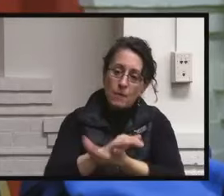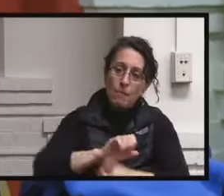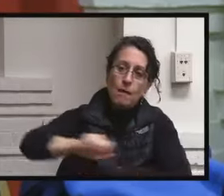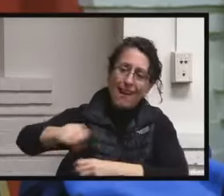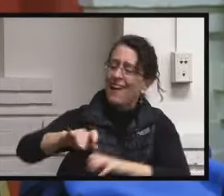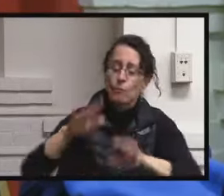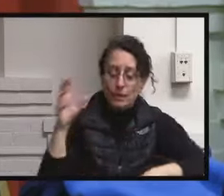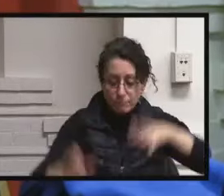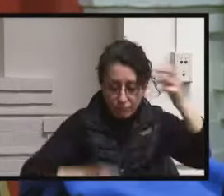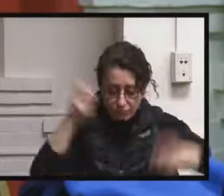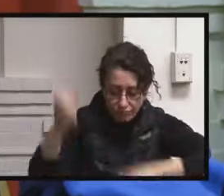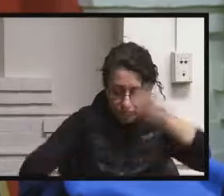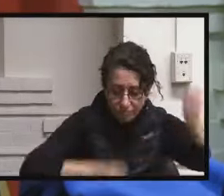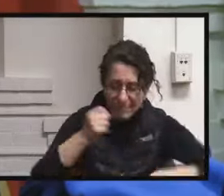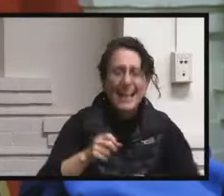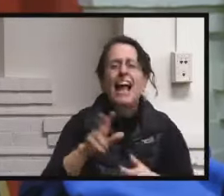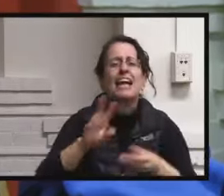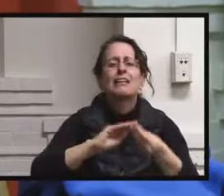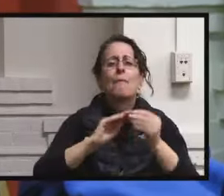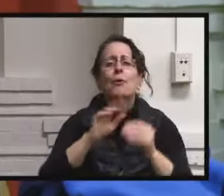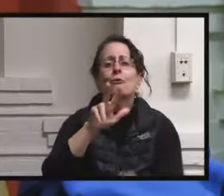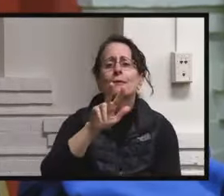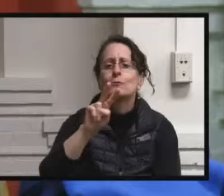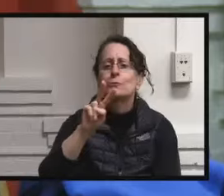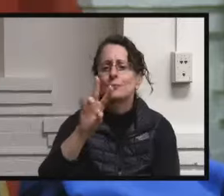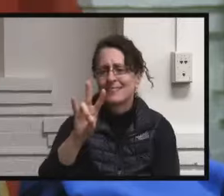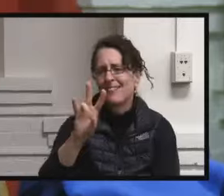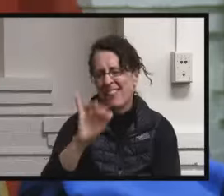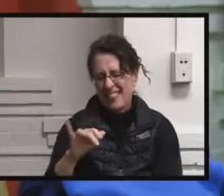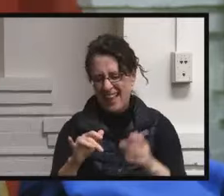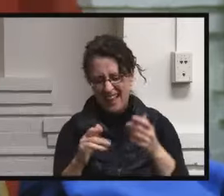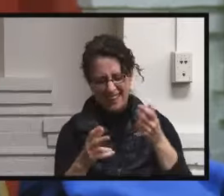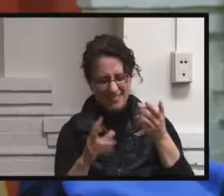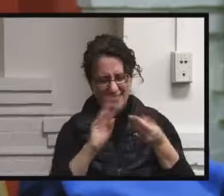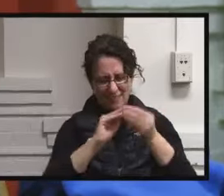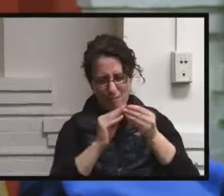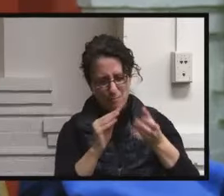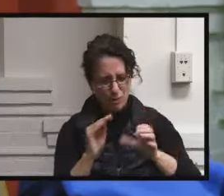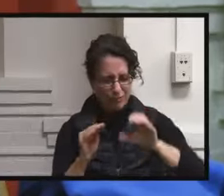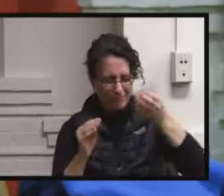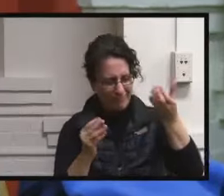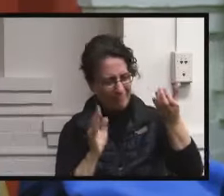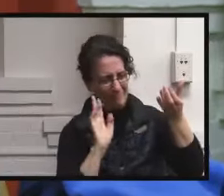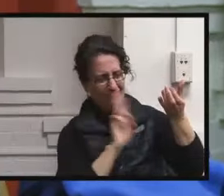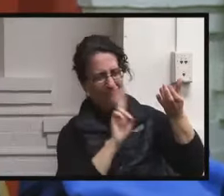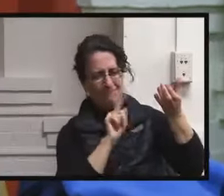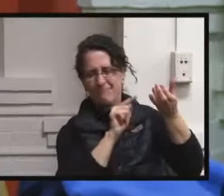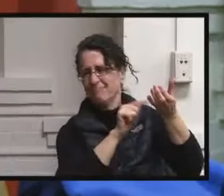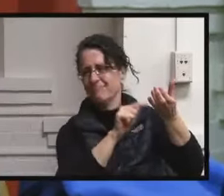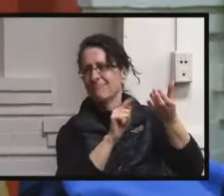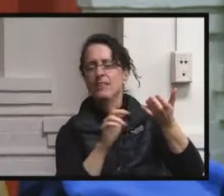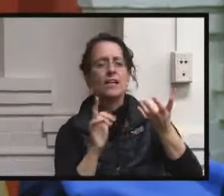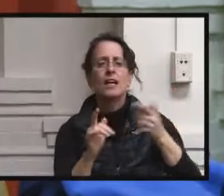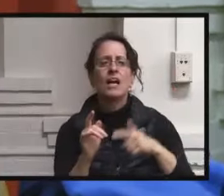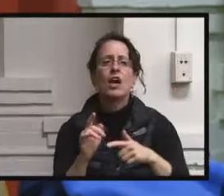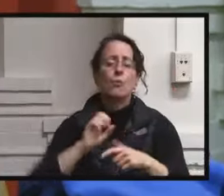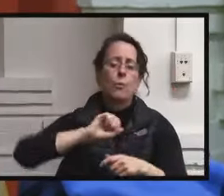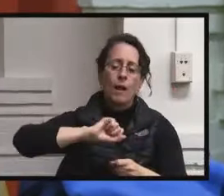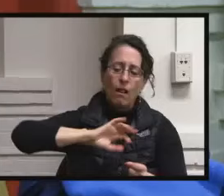the 3 through 7s, even though we're going to continue to collect them, will not be diverted, but instead will be sent off to the waste